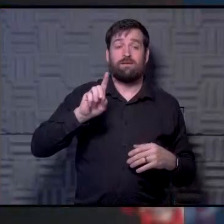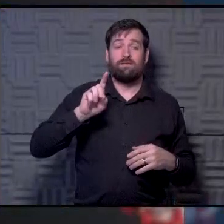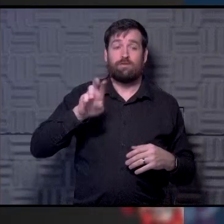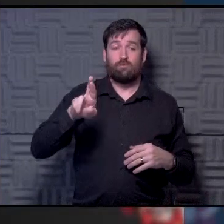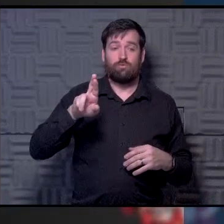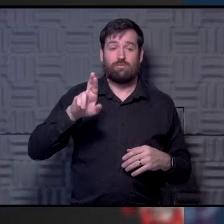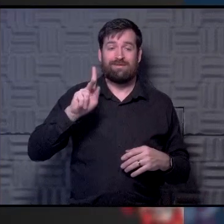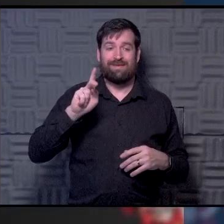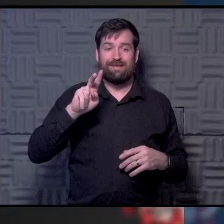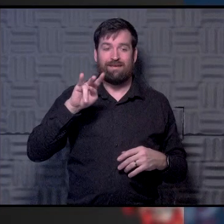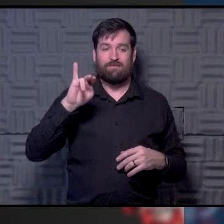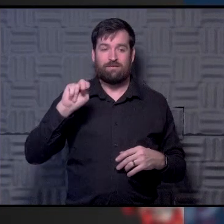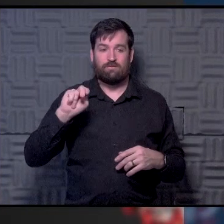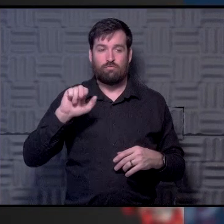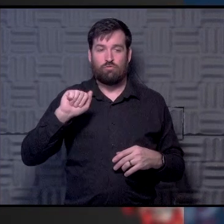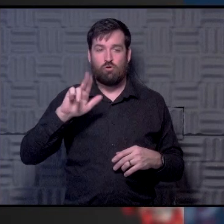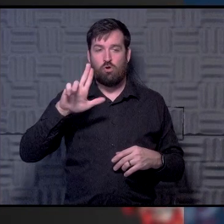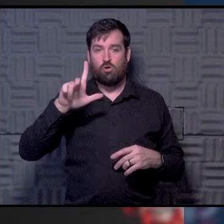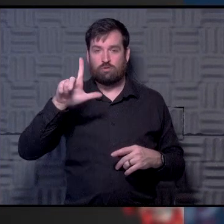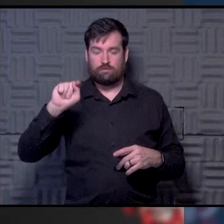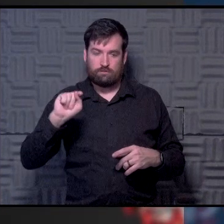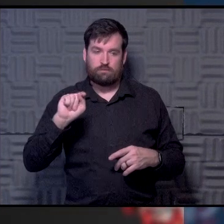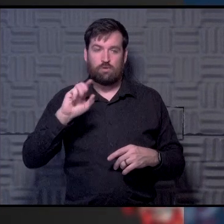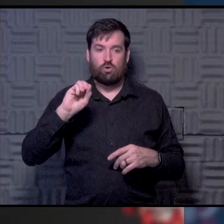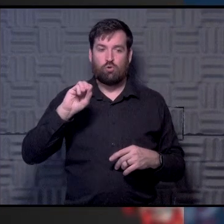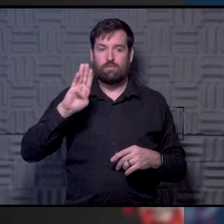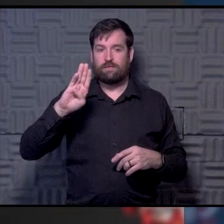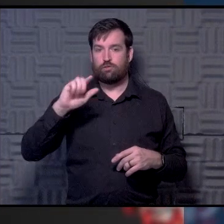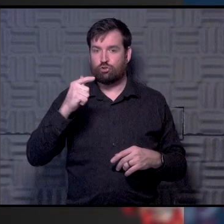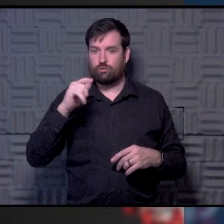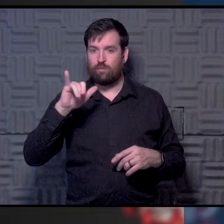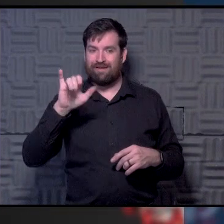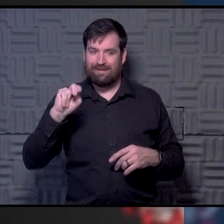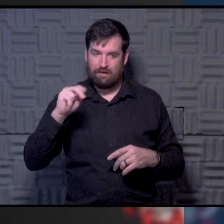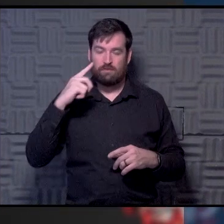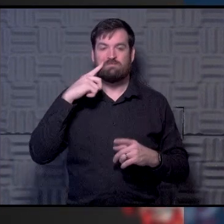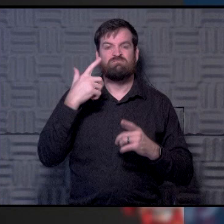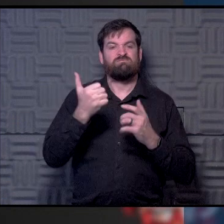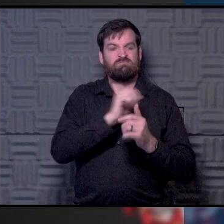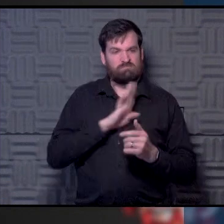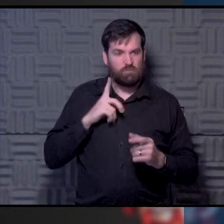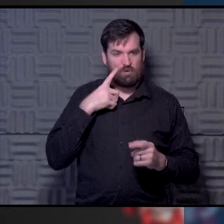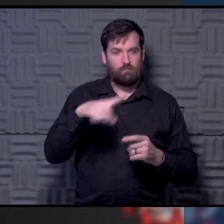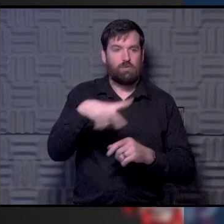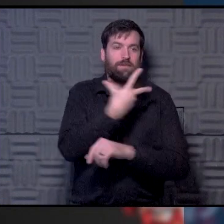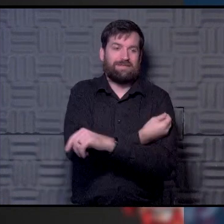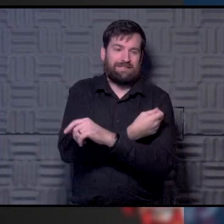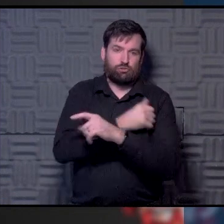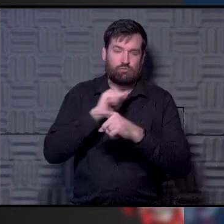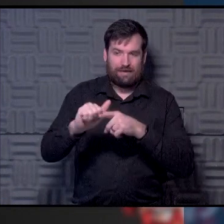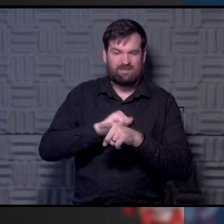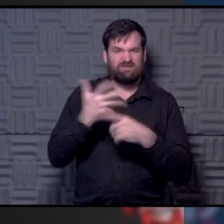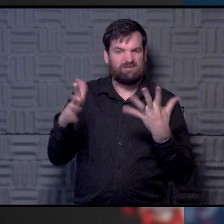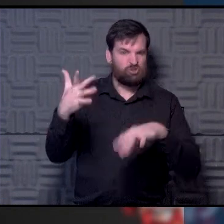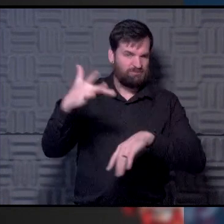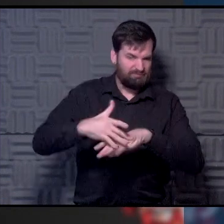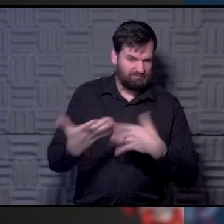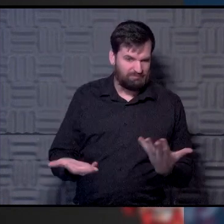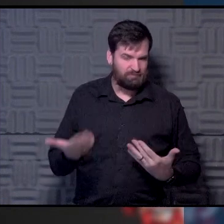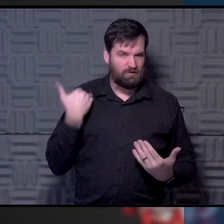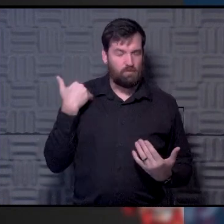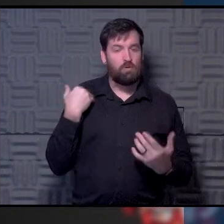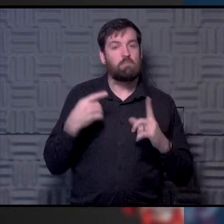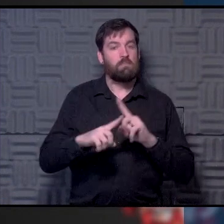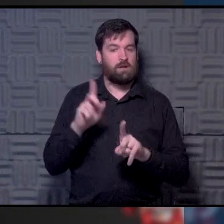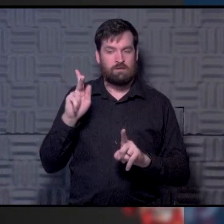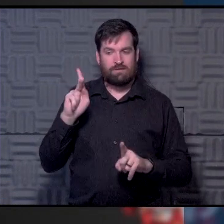Kevin Ault, who is an OBGYN and on the CDC Advisory Committee for Immunization Practices, will be joining us. He's been on with us before,